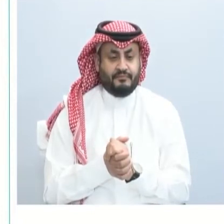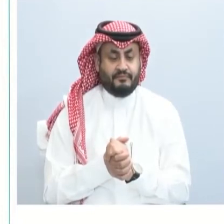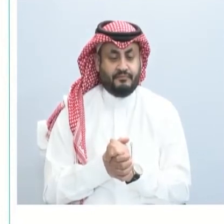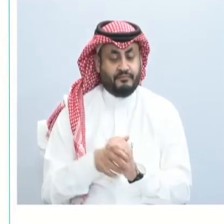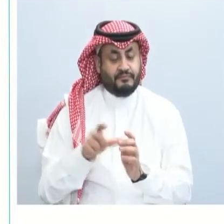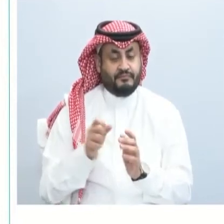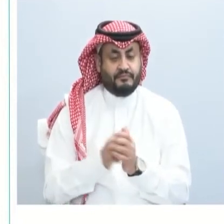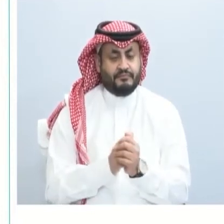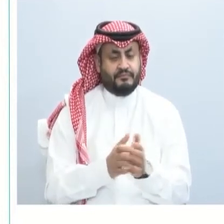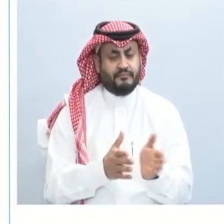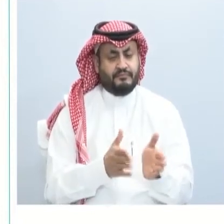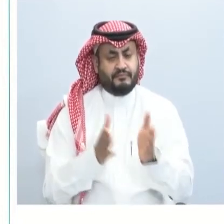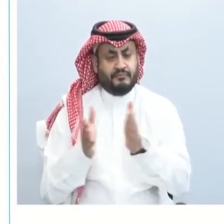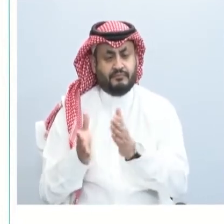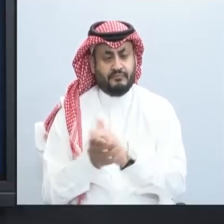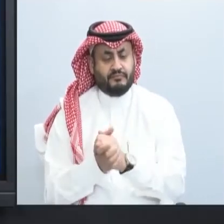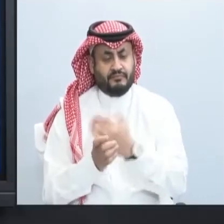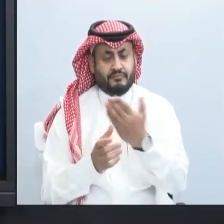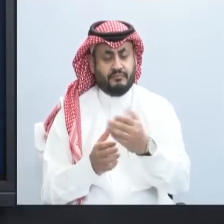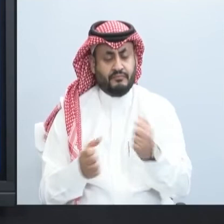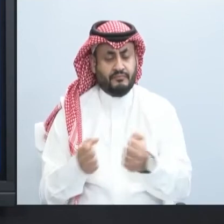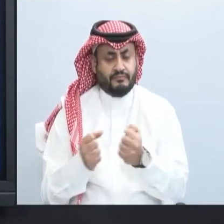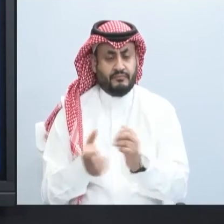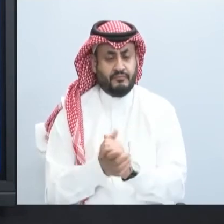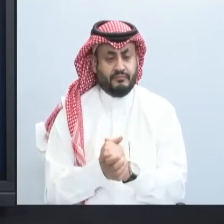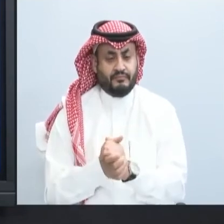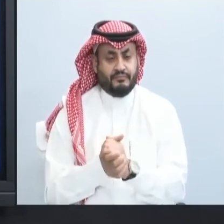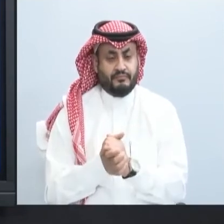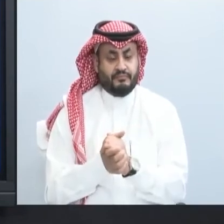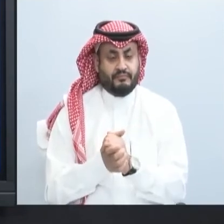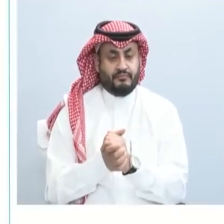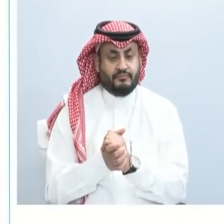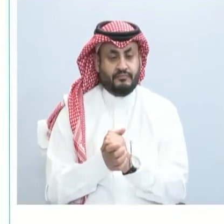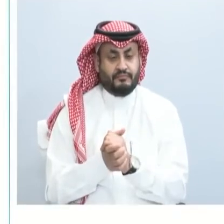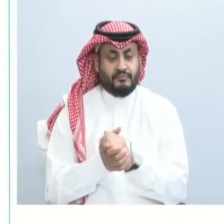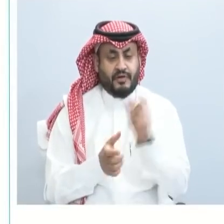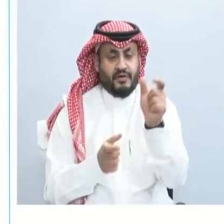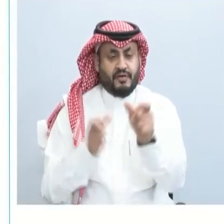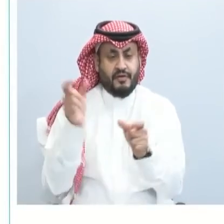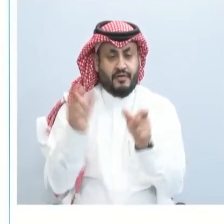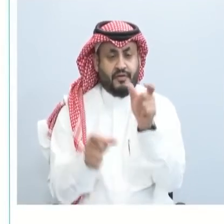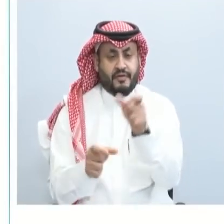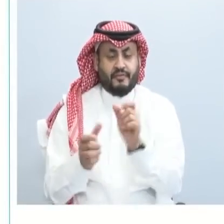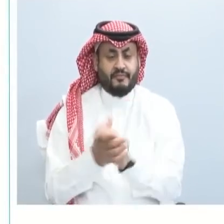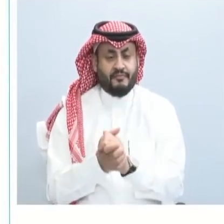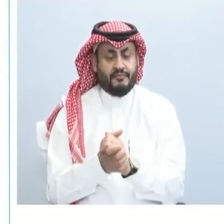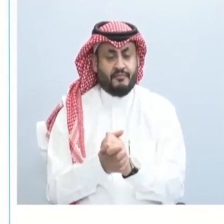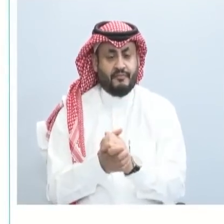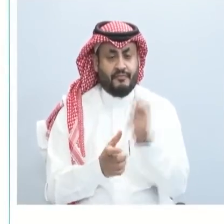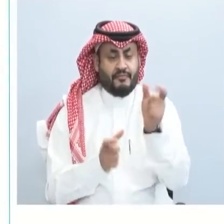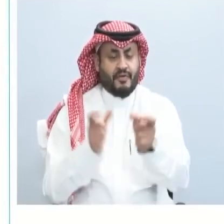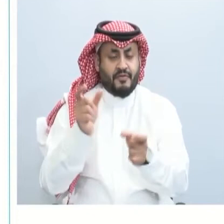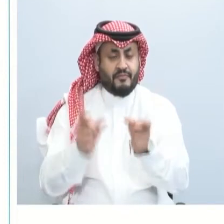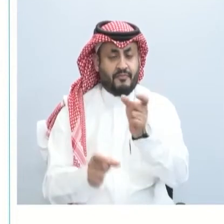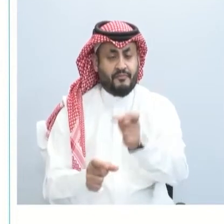Very well. Now let us move on to the other exercise we have, which is to complete the sentences with the words. So here